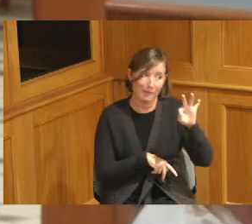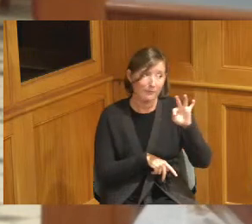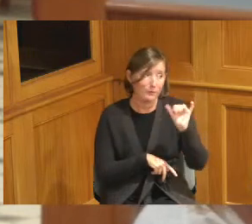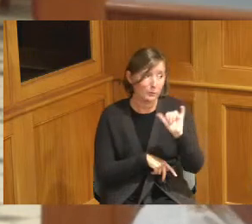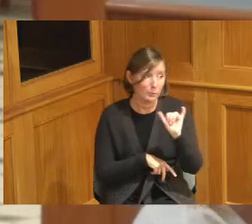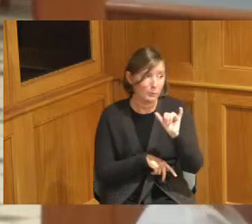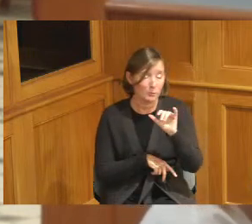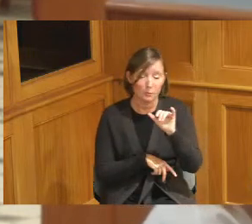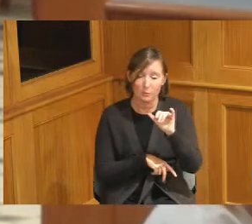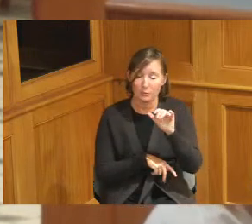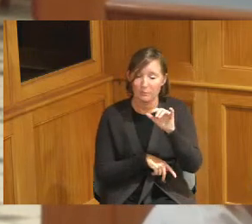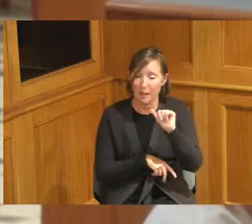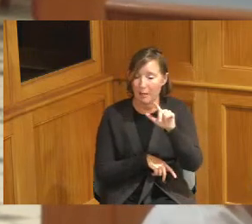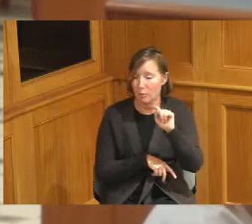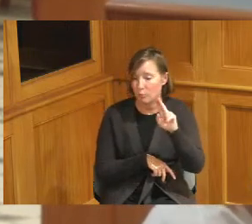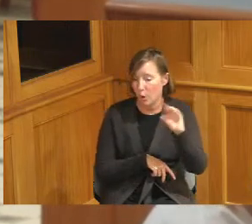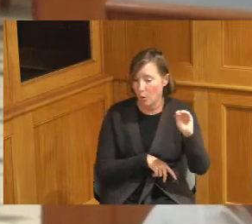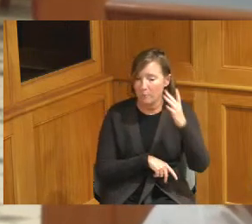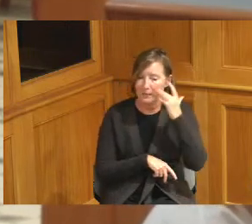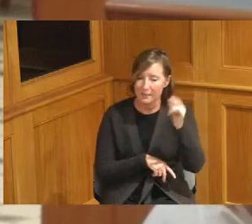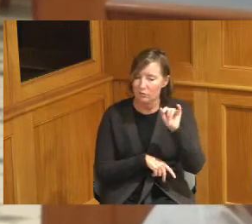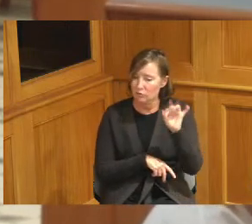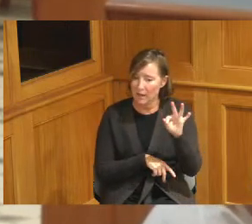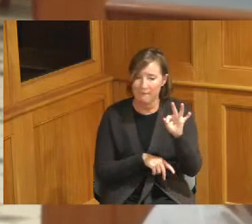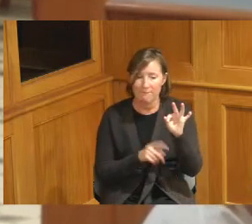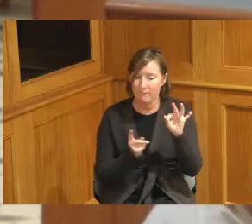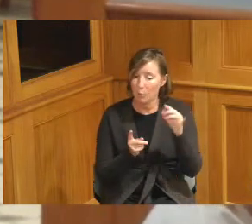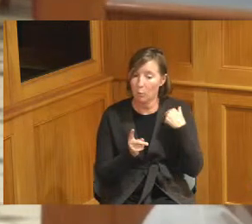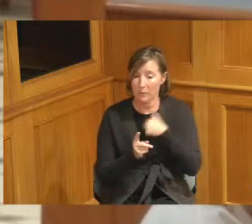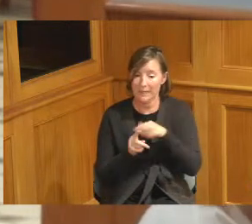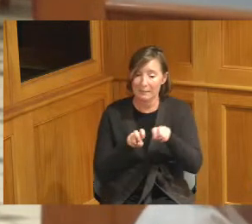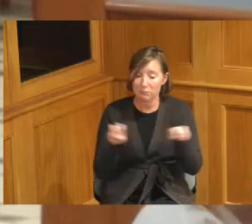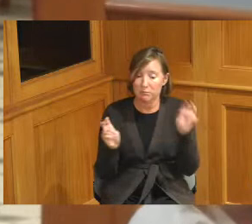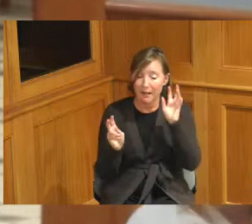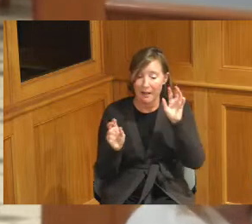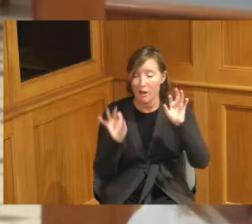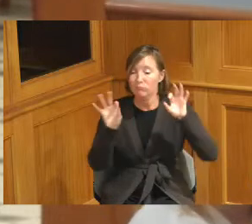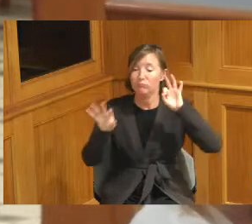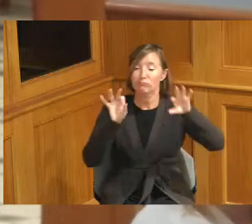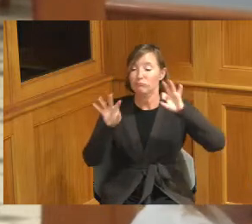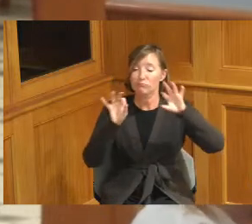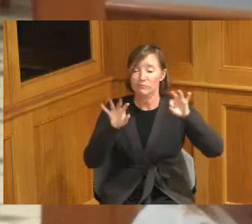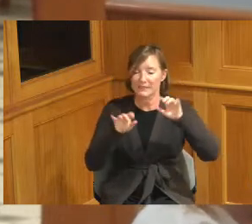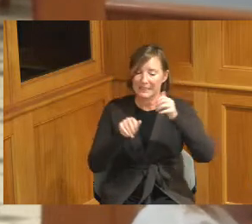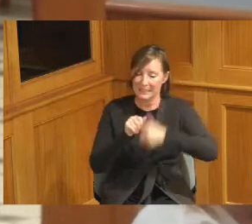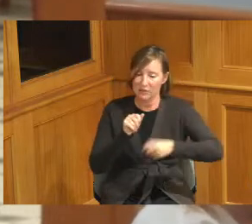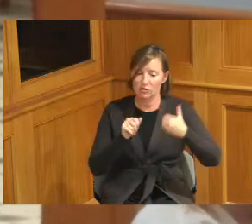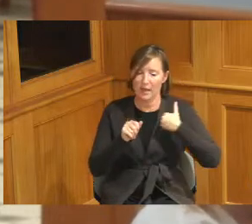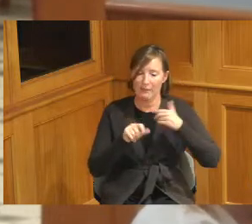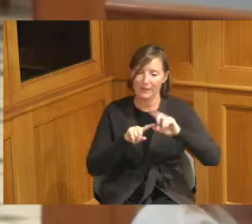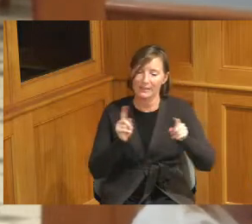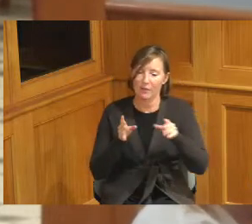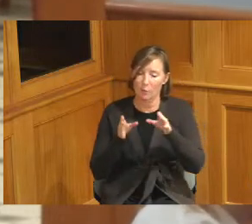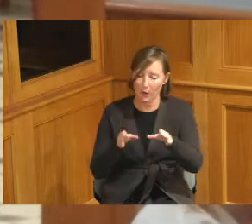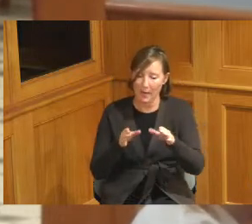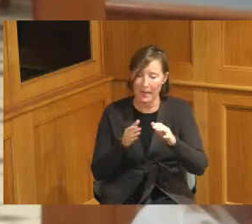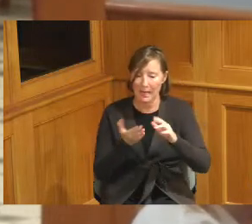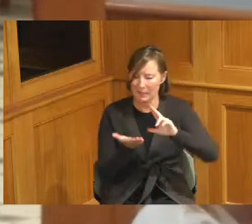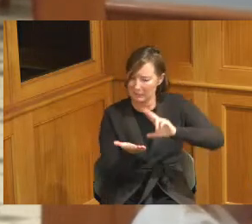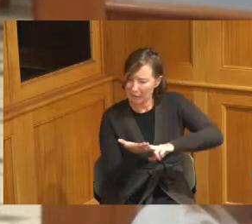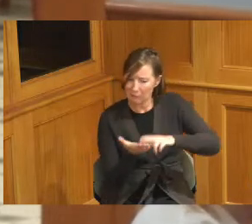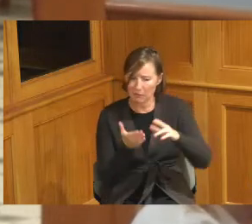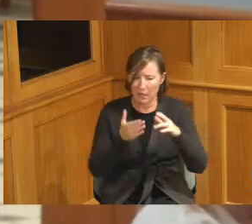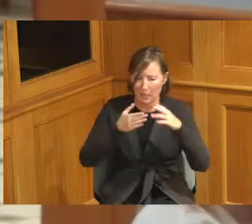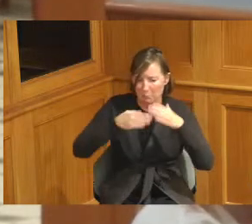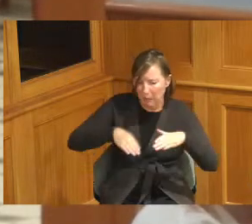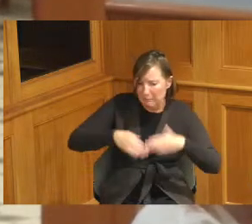Aludo, because there were some things that we came up with. Each of us had some different things about how can you break up a contract and maybe